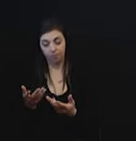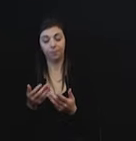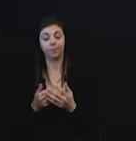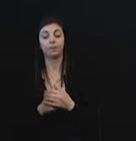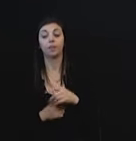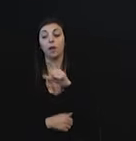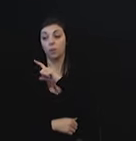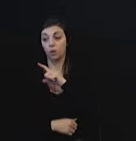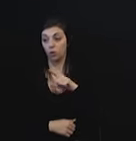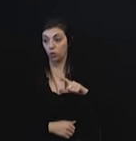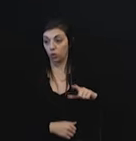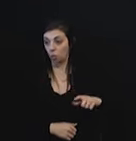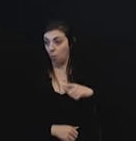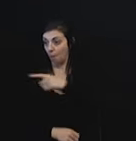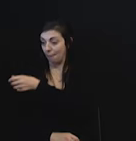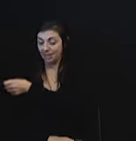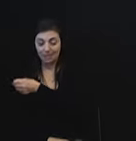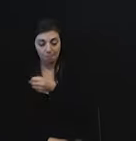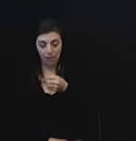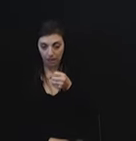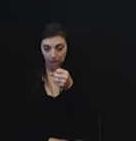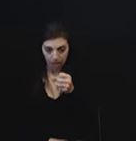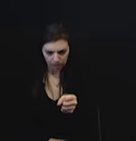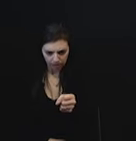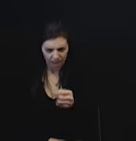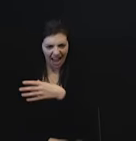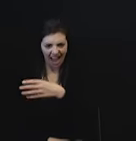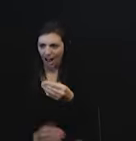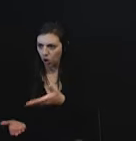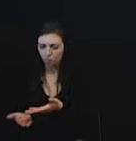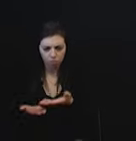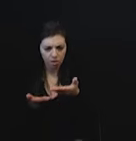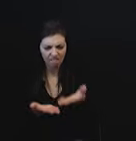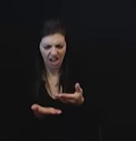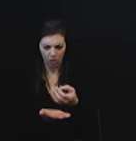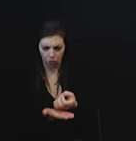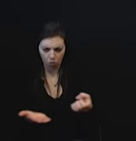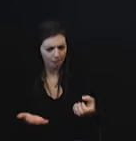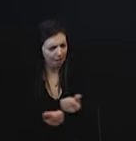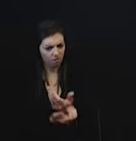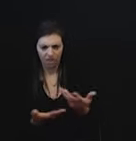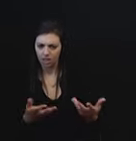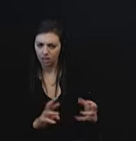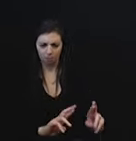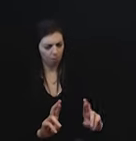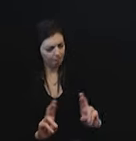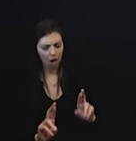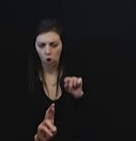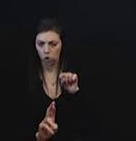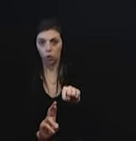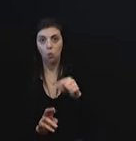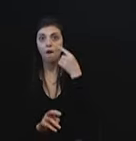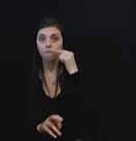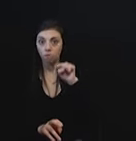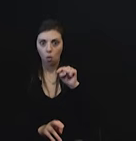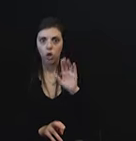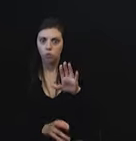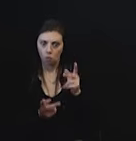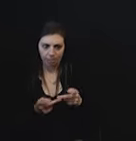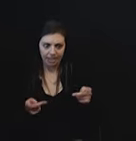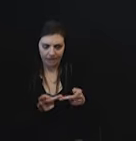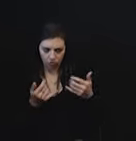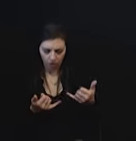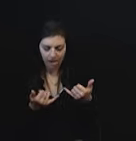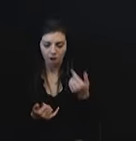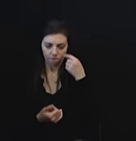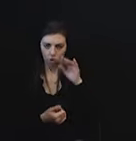The Lord has placed you and equipped you and prepared you for the place that you're in, for